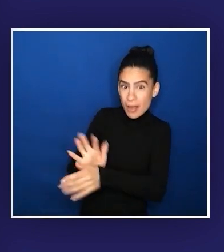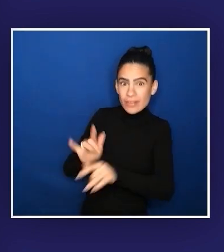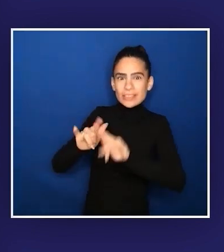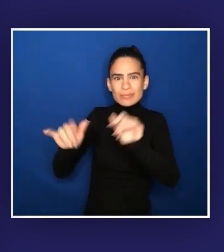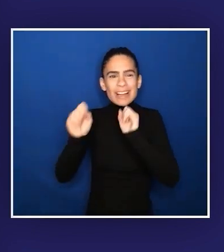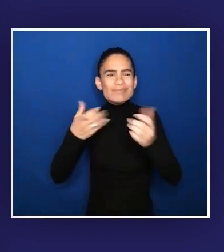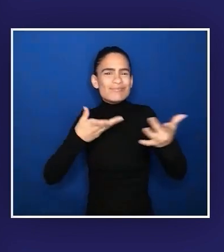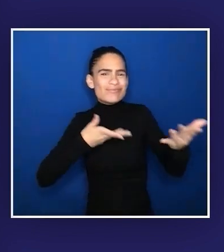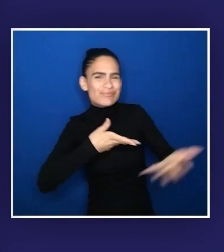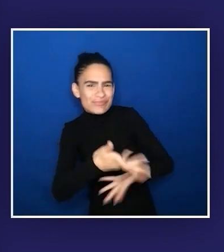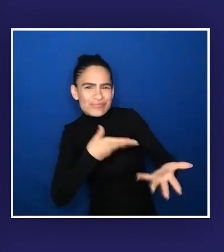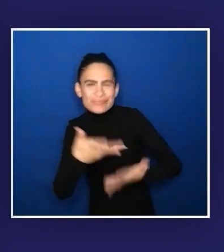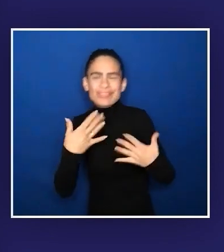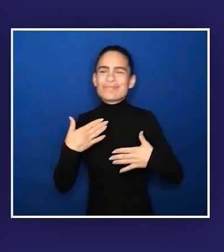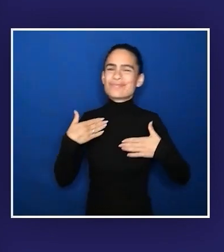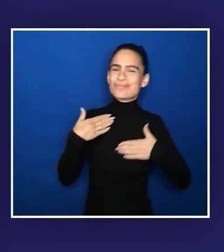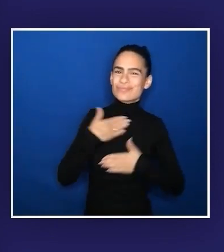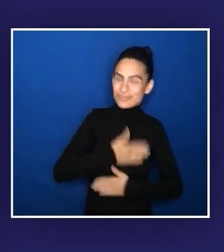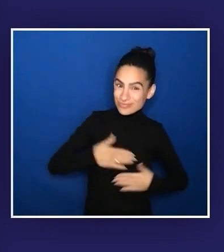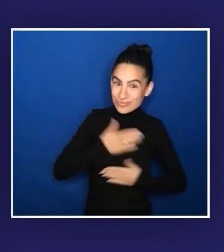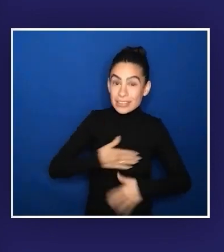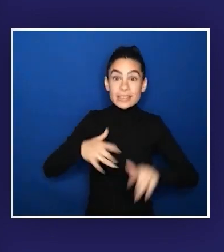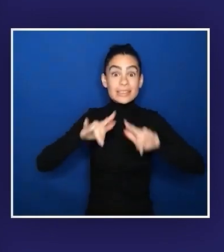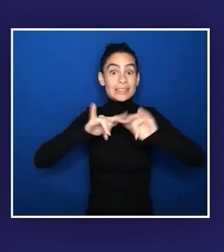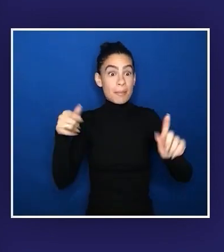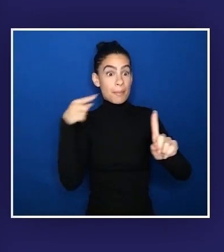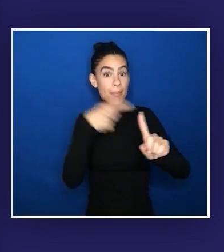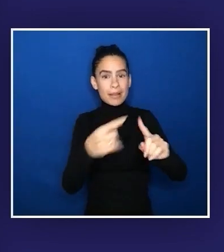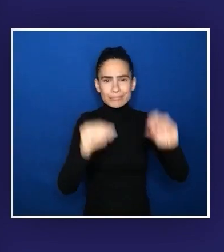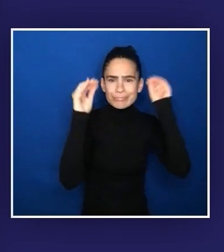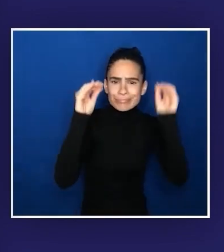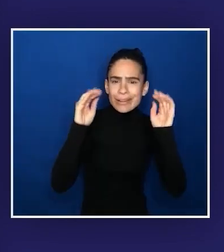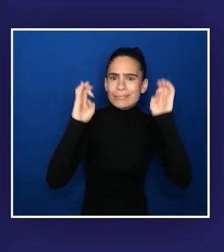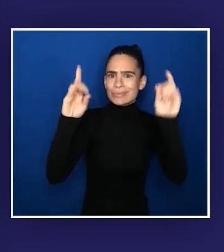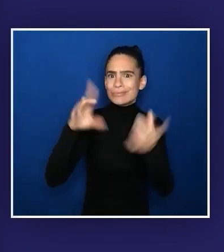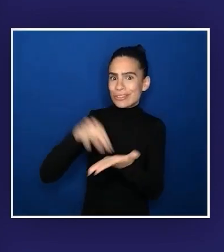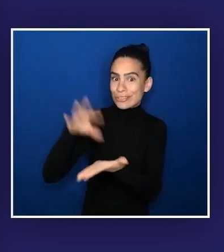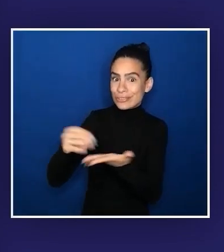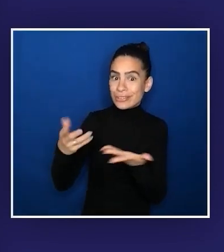that network of education within schools upon the film's release. So it can be